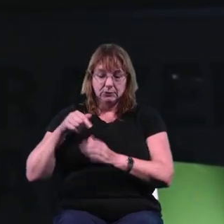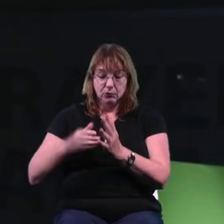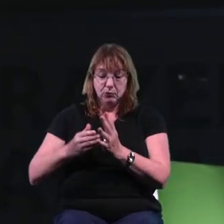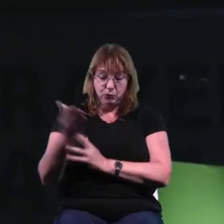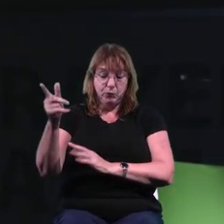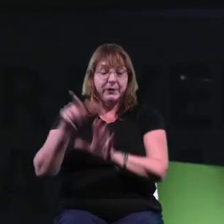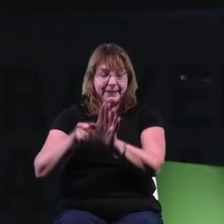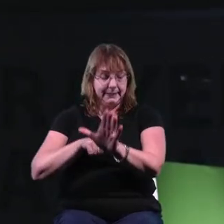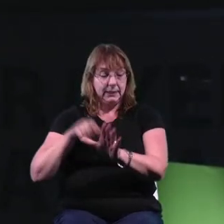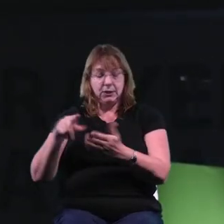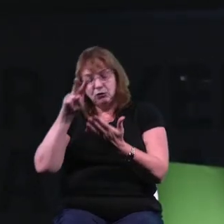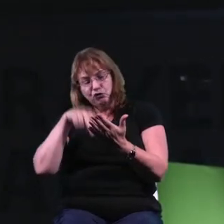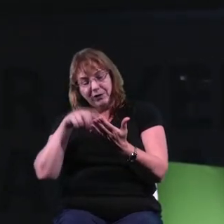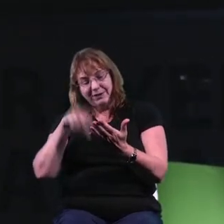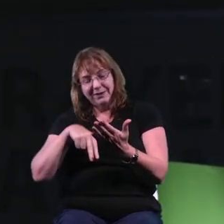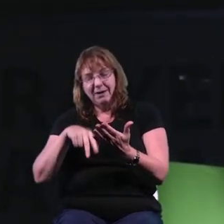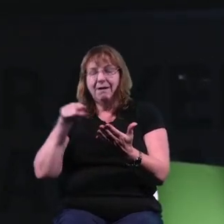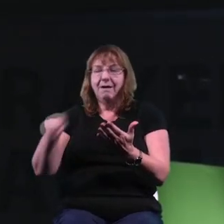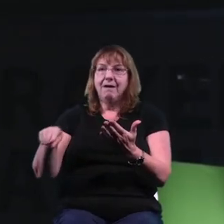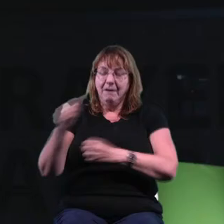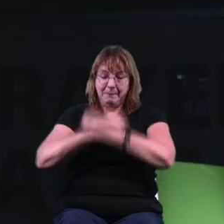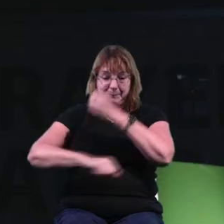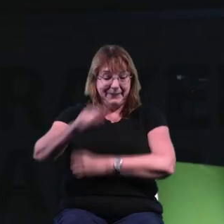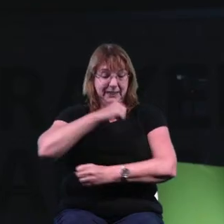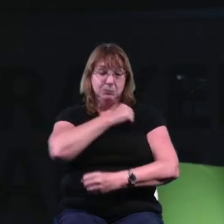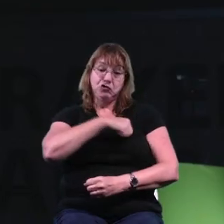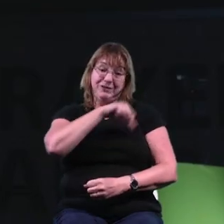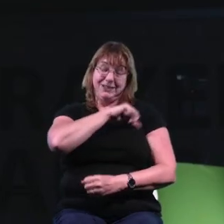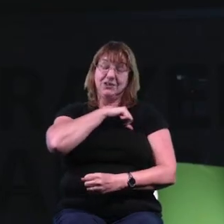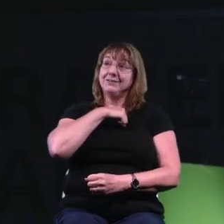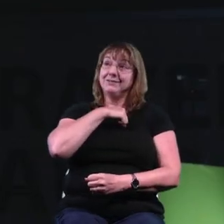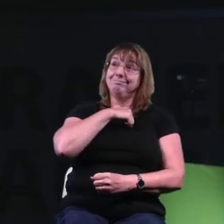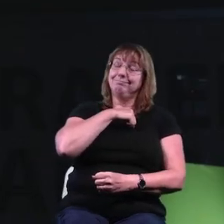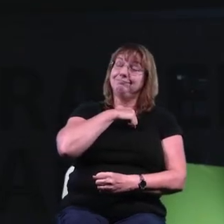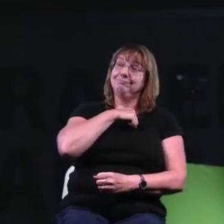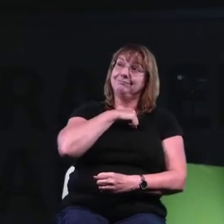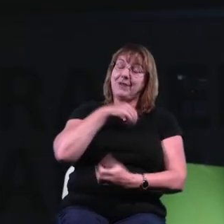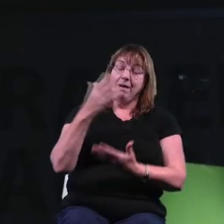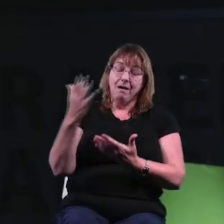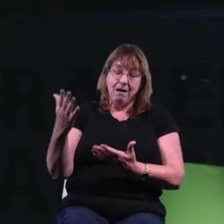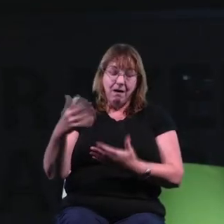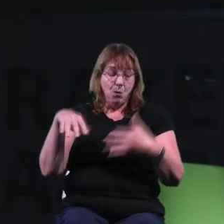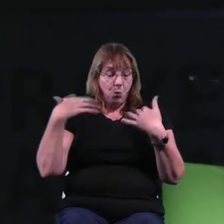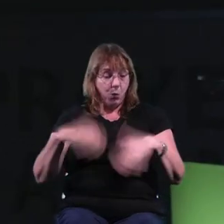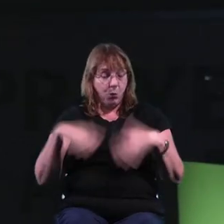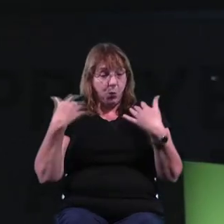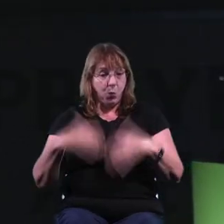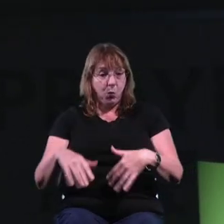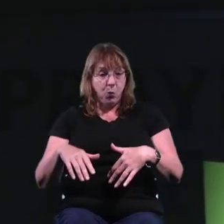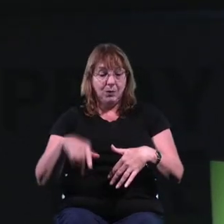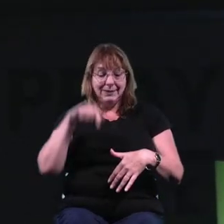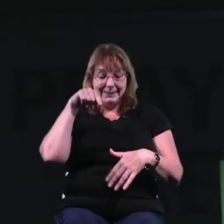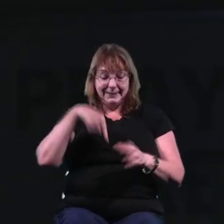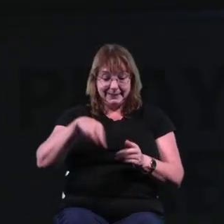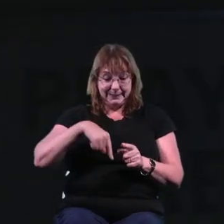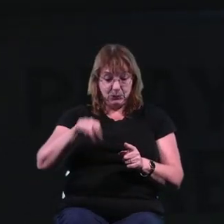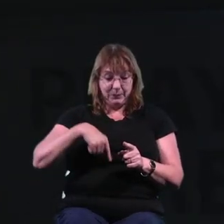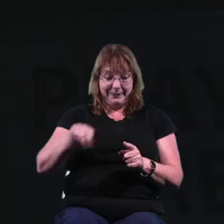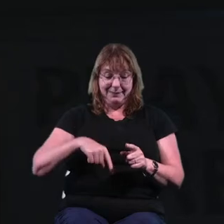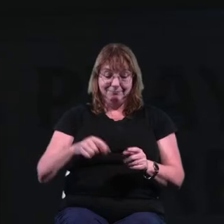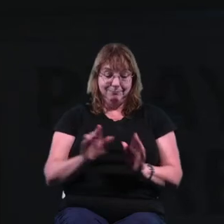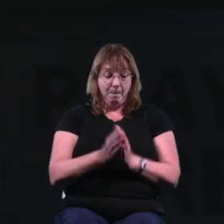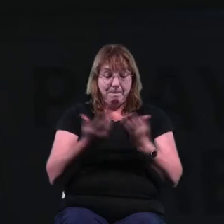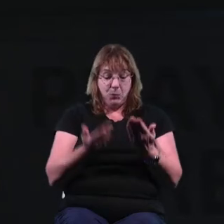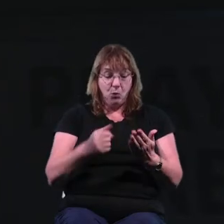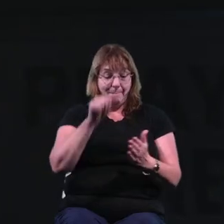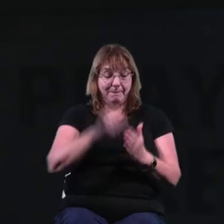as she read it, she gave her life to Jesus. Books that point people to Jesus can change your life. So this week, get something good that's going to point you to